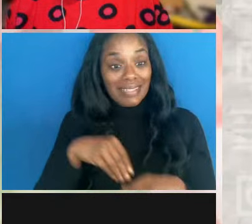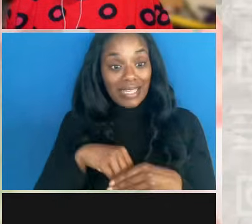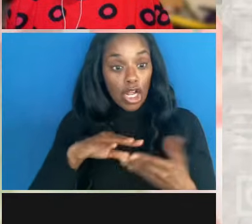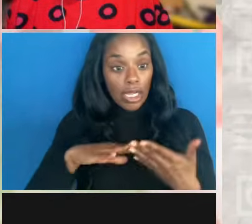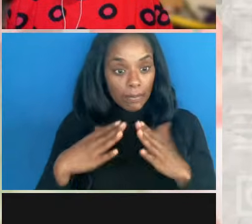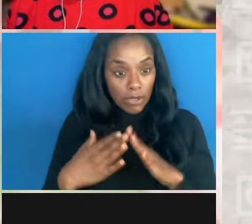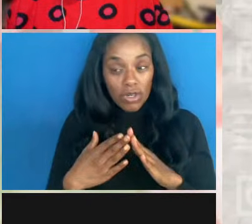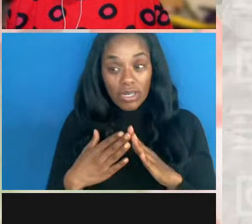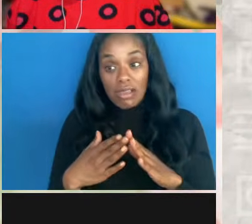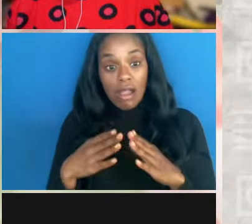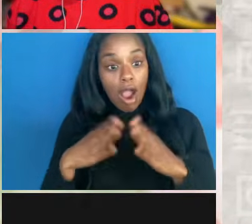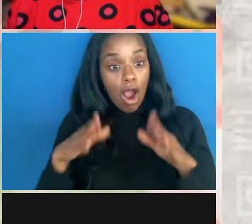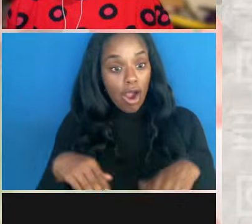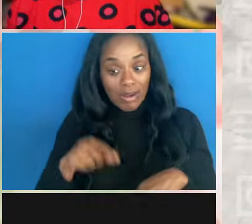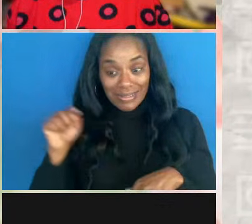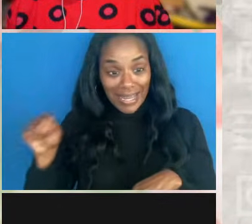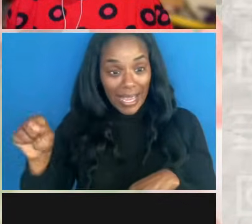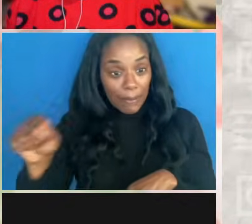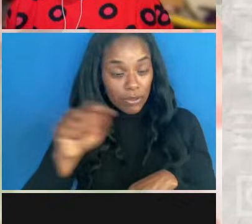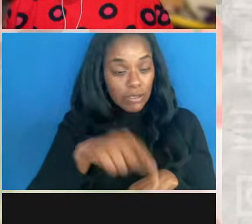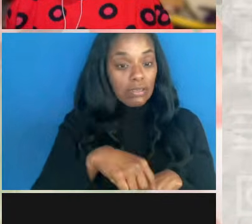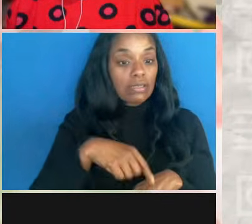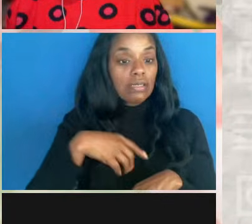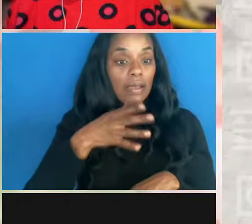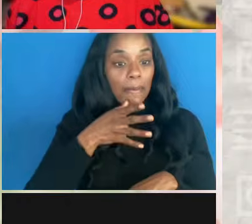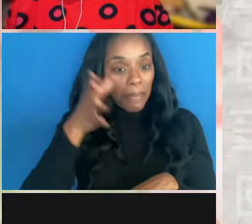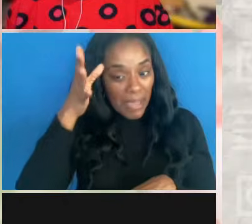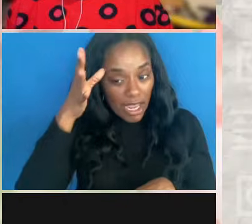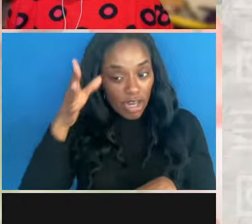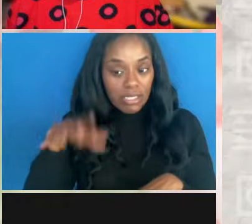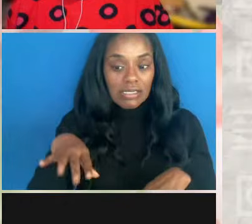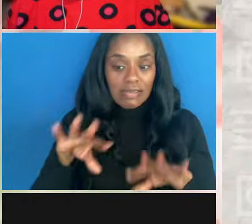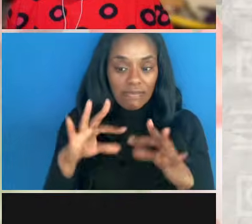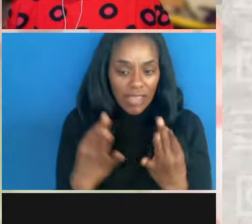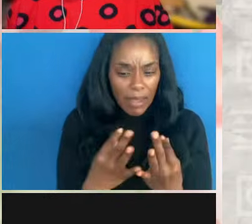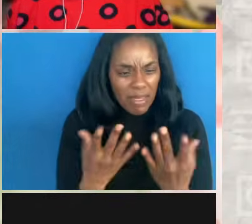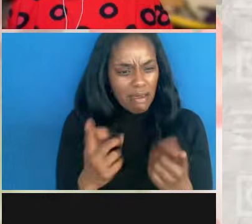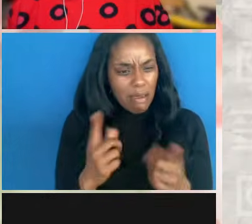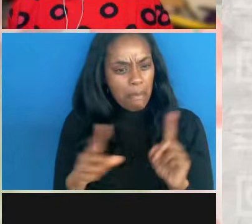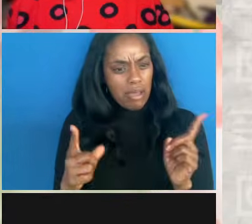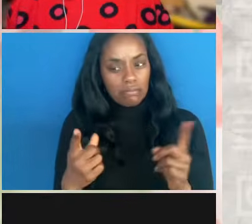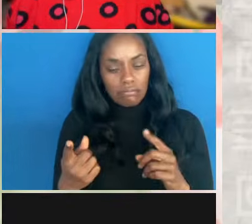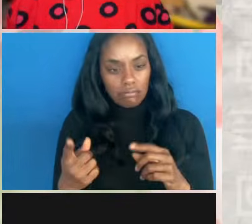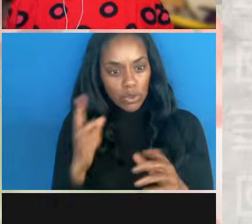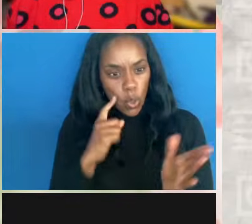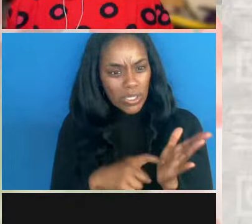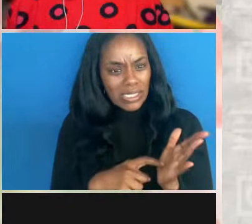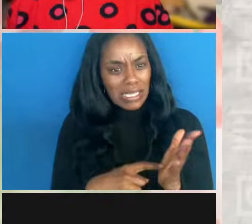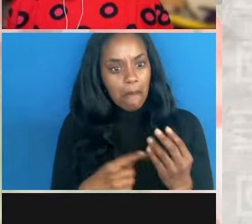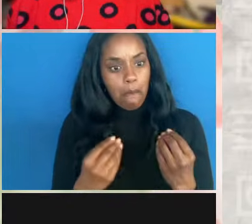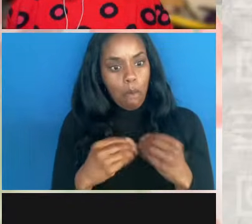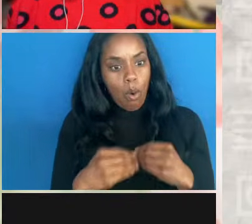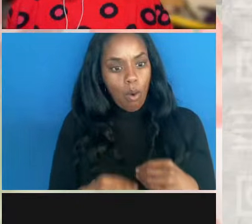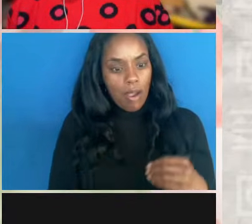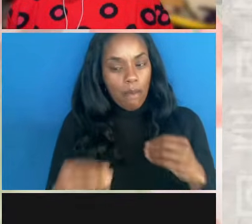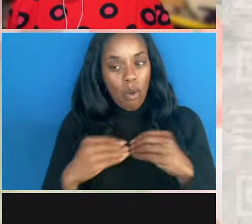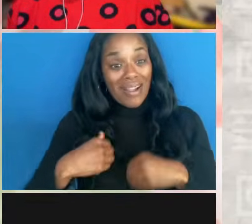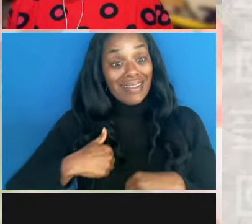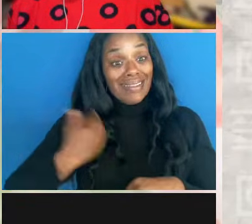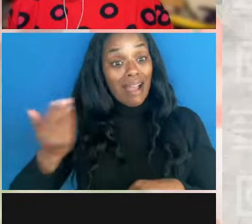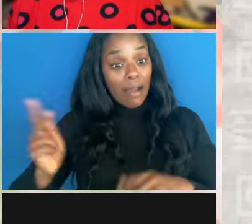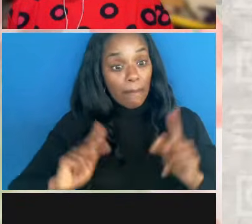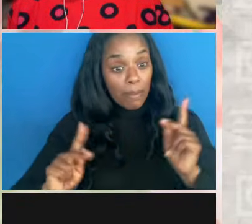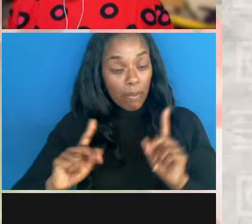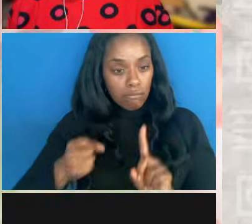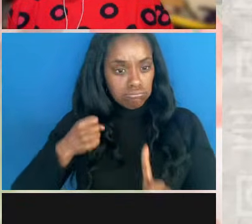our family members, our parents, but also increasingly younger and younger people are starting to experience the impacts